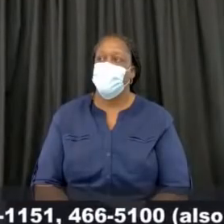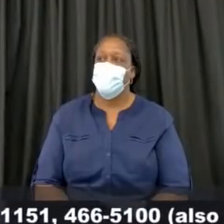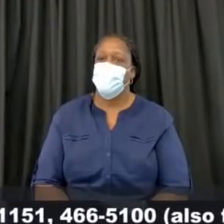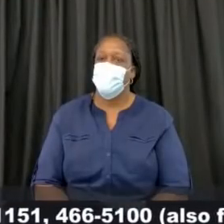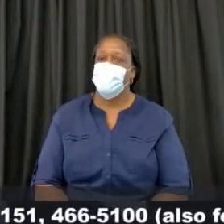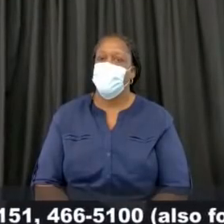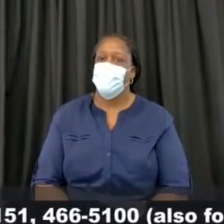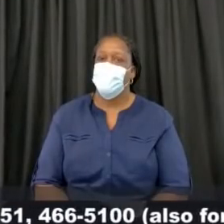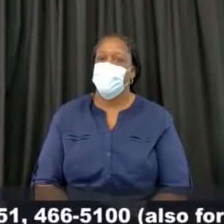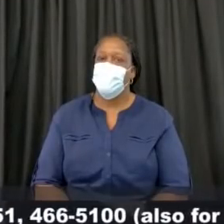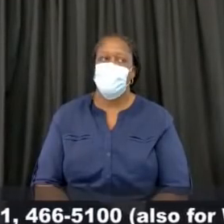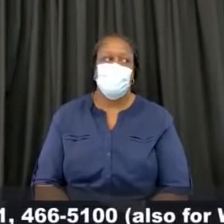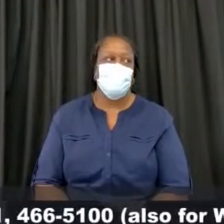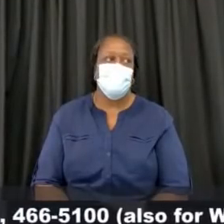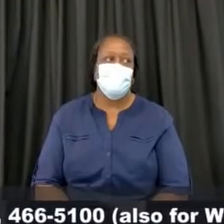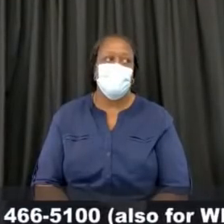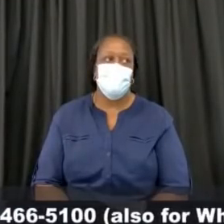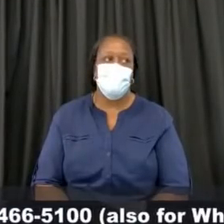airport.